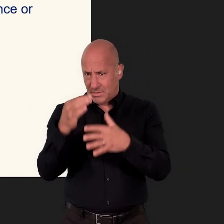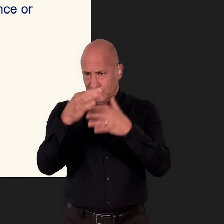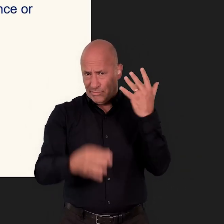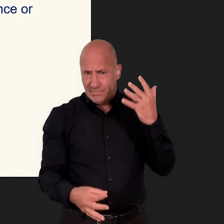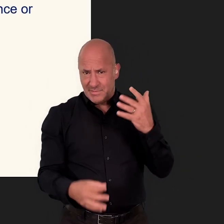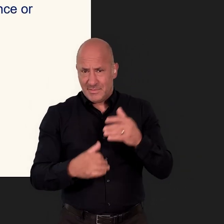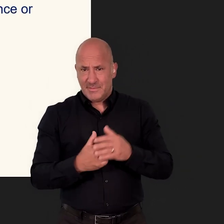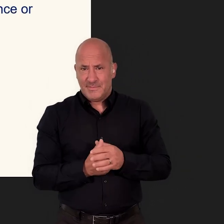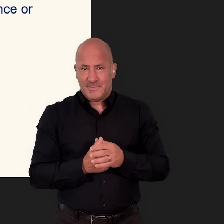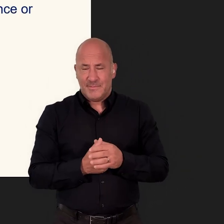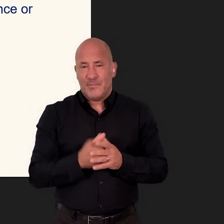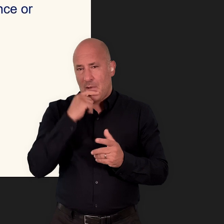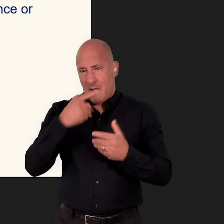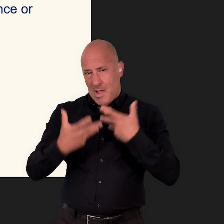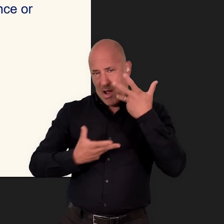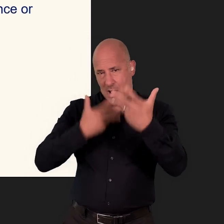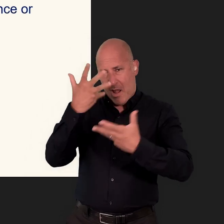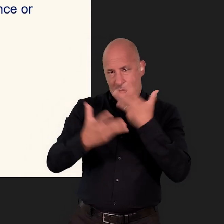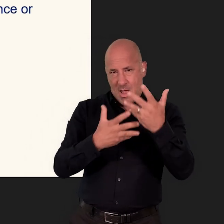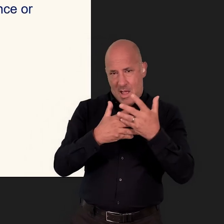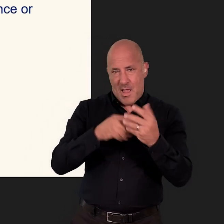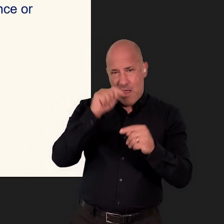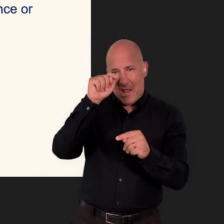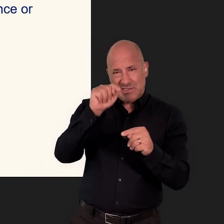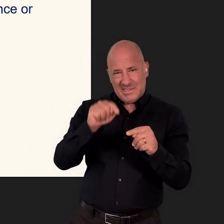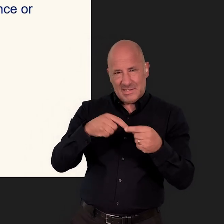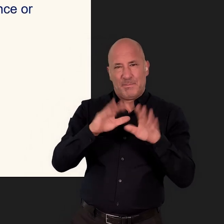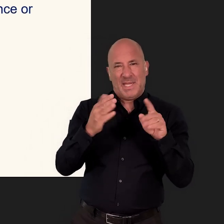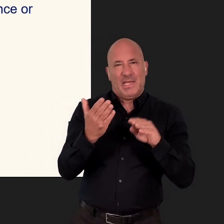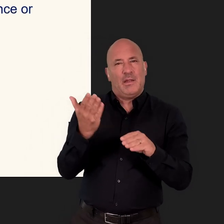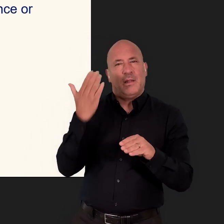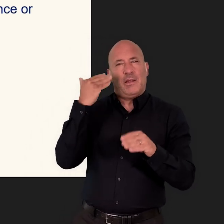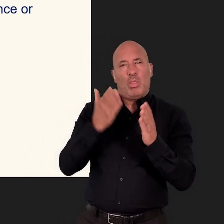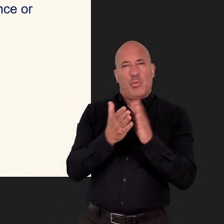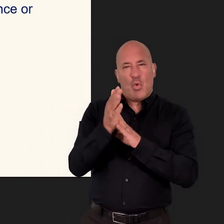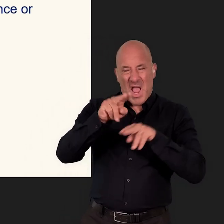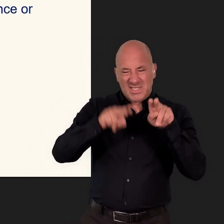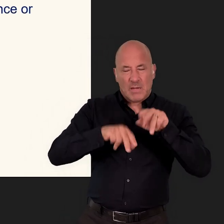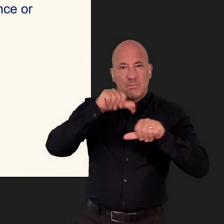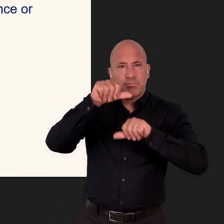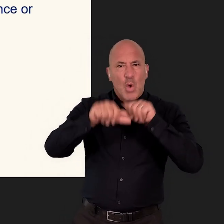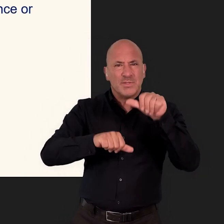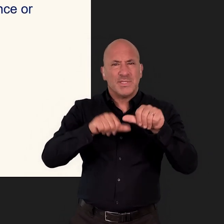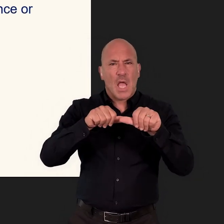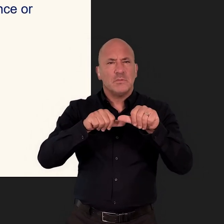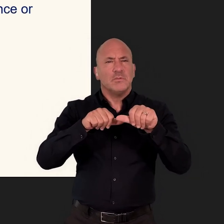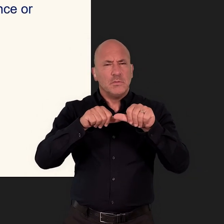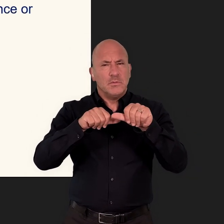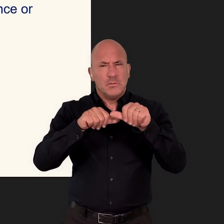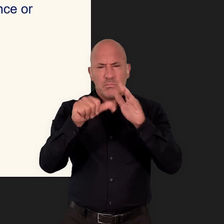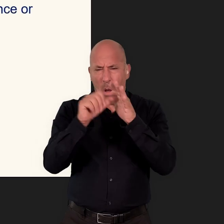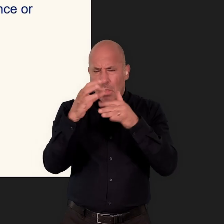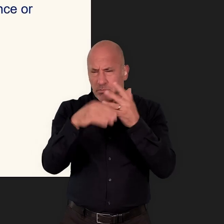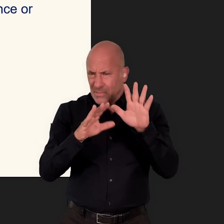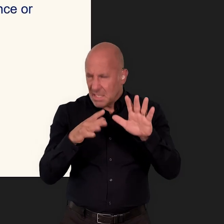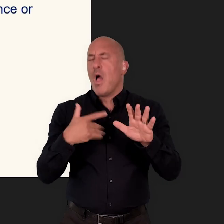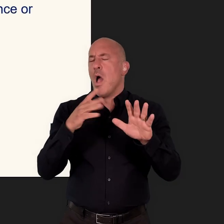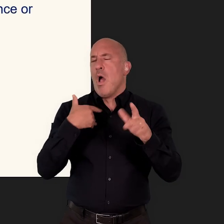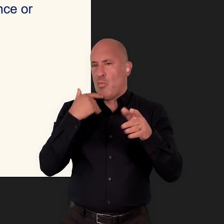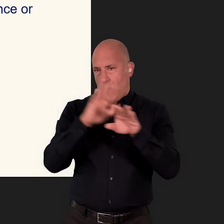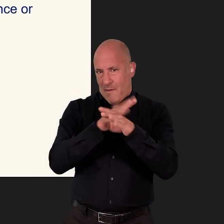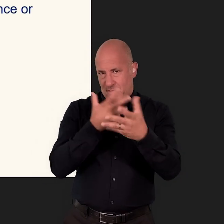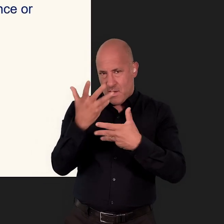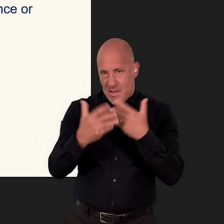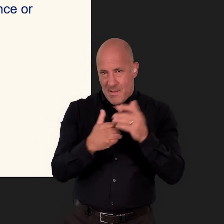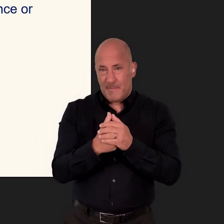a significant number of attachments. We will run through some of the key attachments that have previously raised issues during the